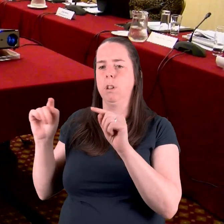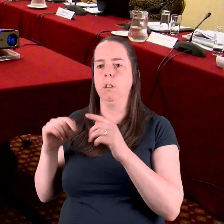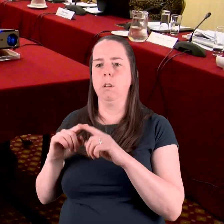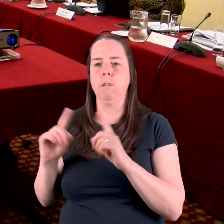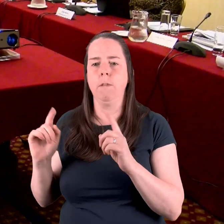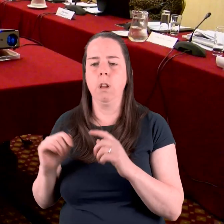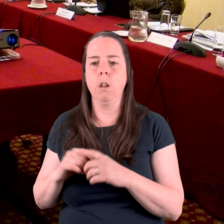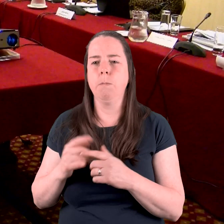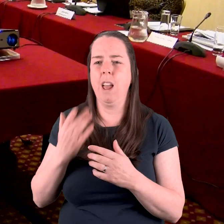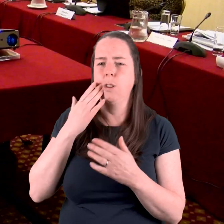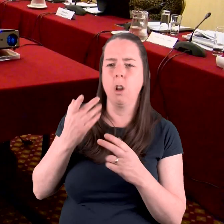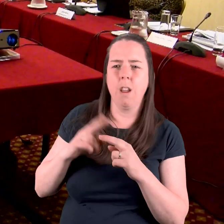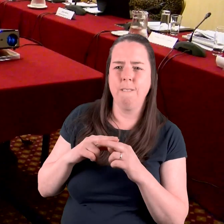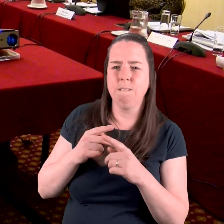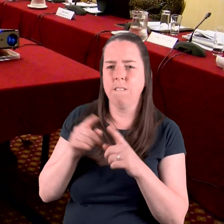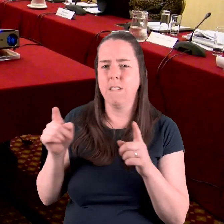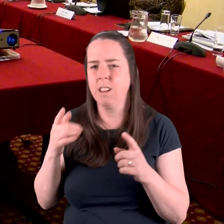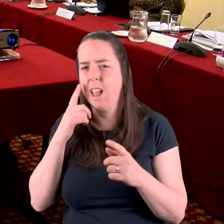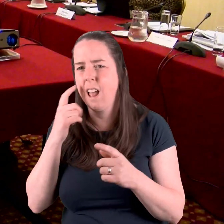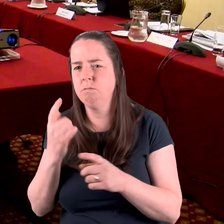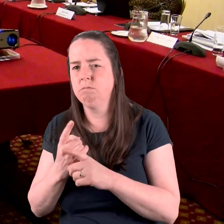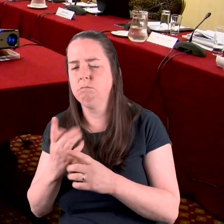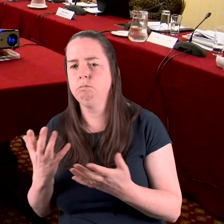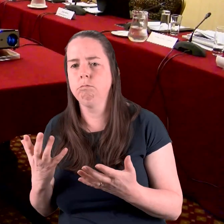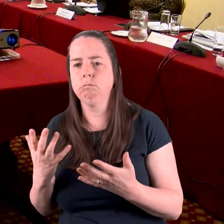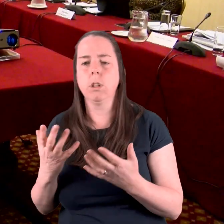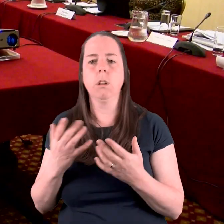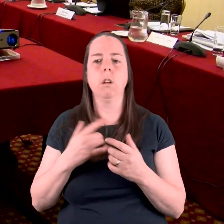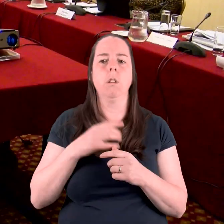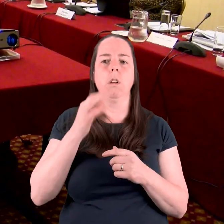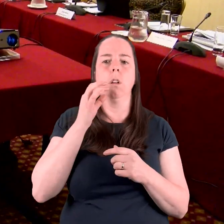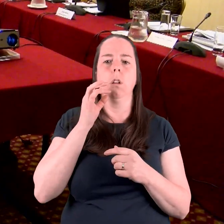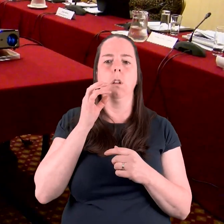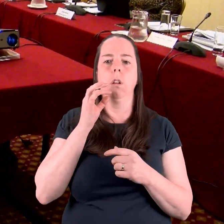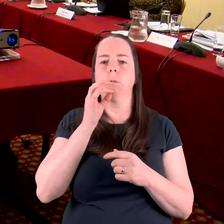I understand the different sources. So I don't know if anyone can just.